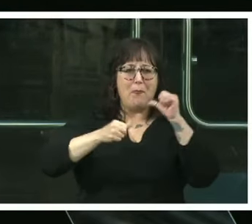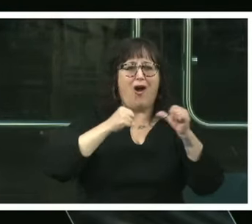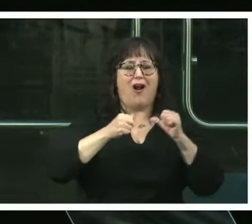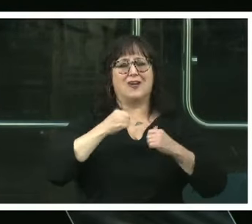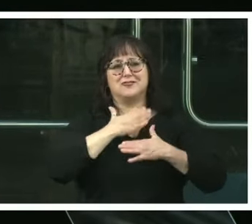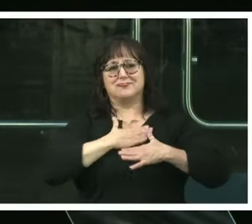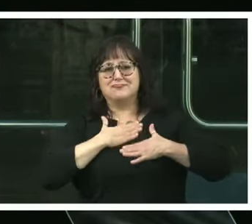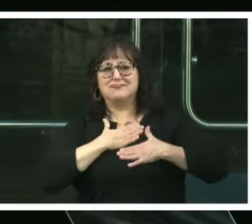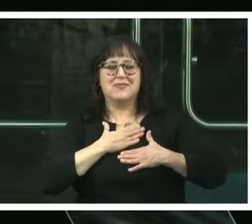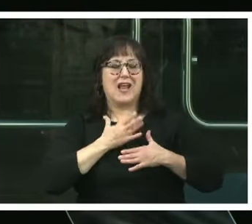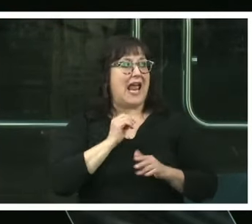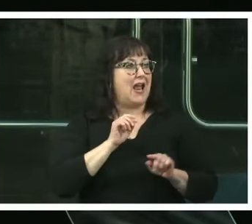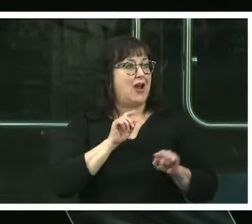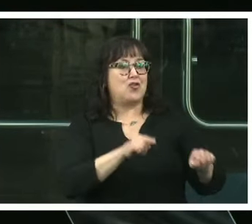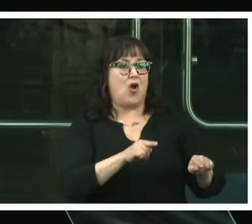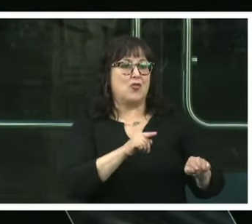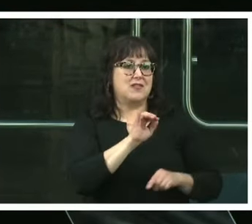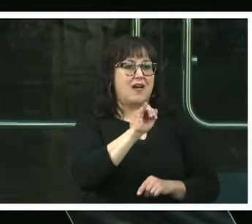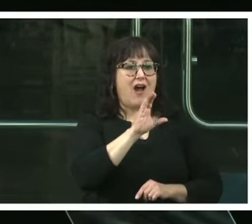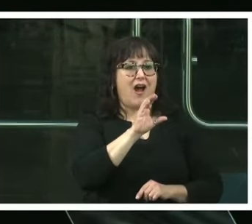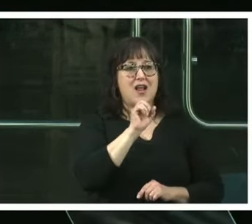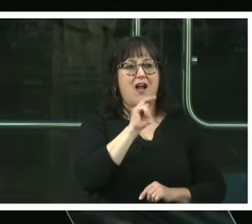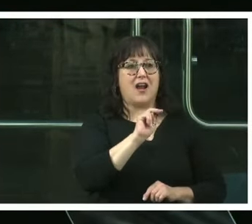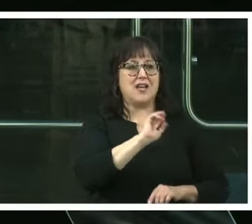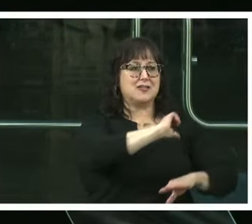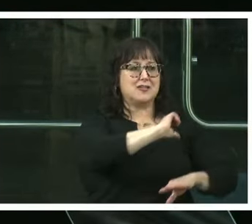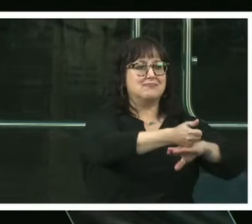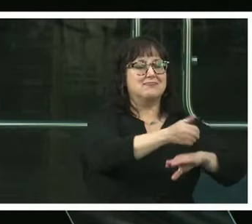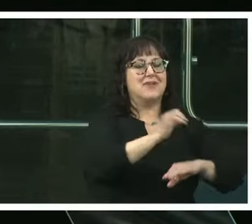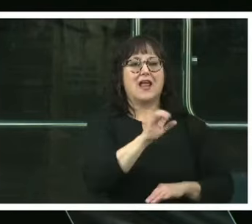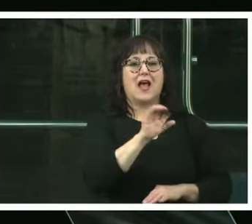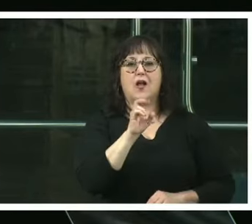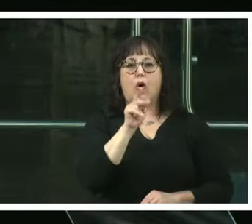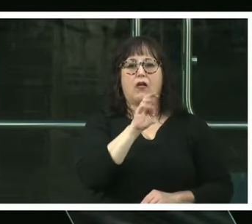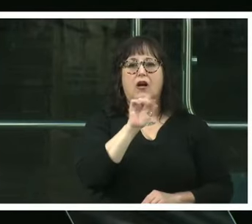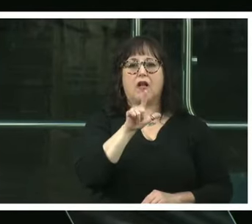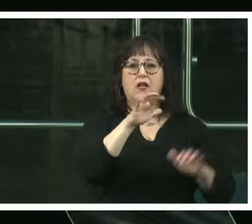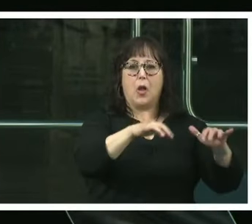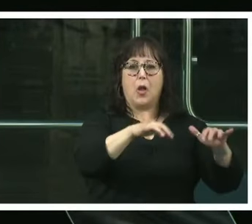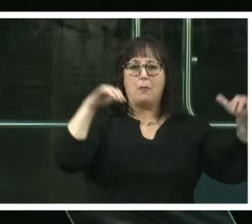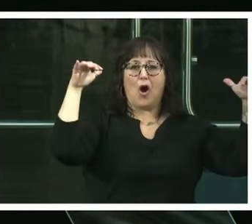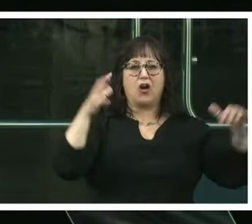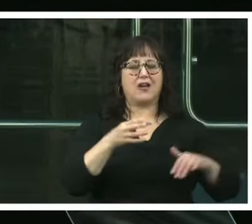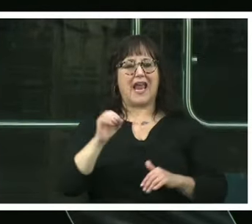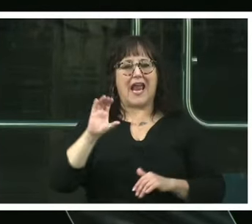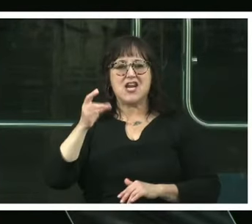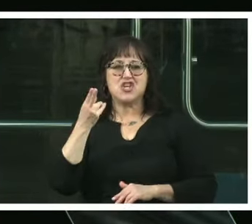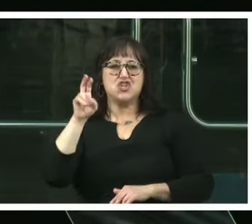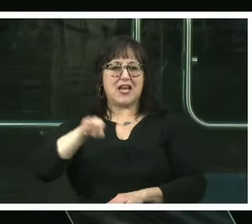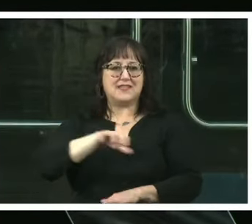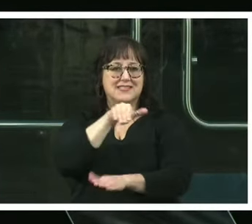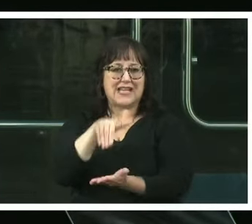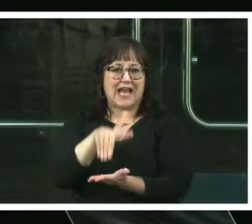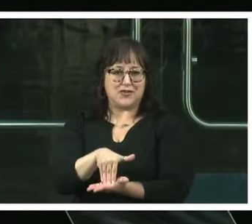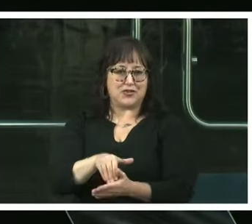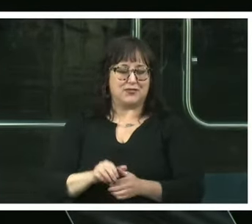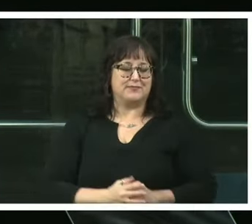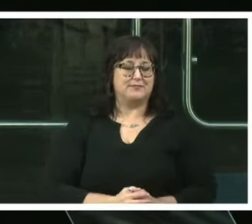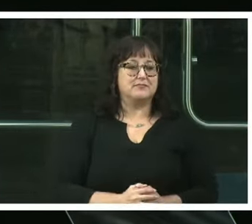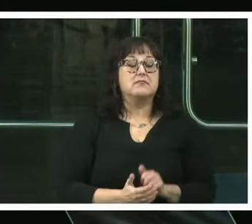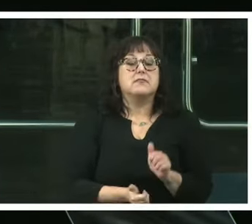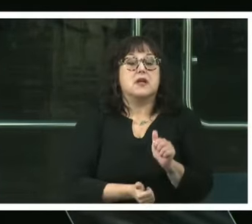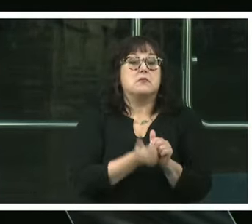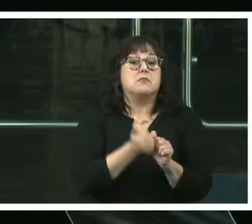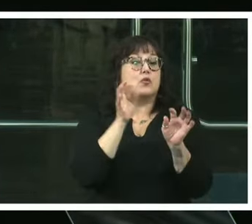to iconic venues like Oracle Park and Chase Center. And most